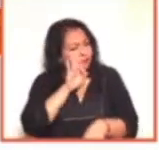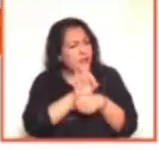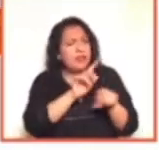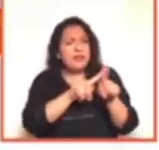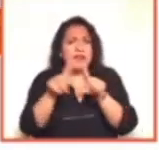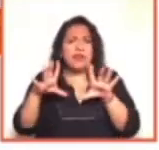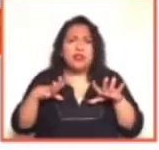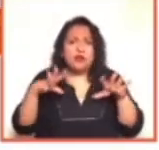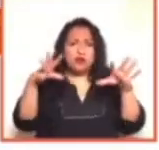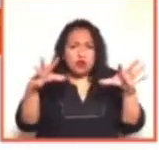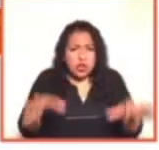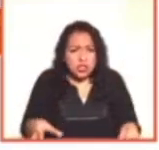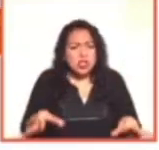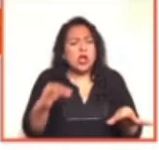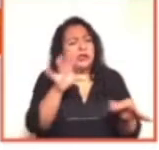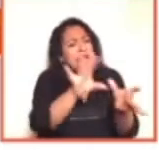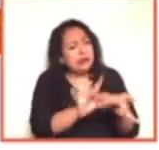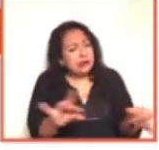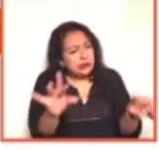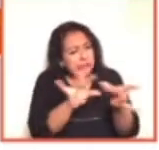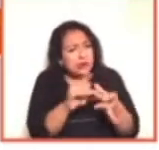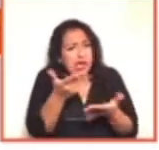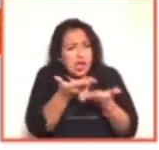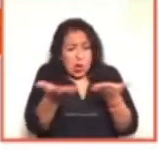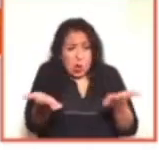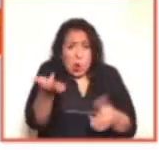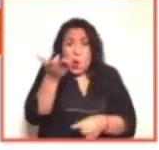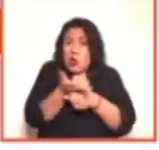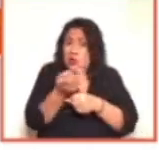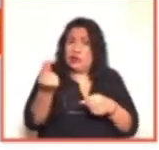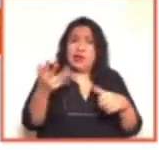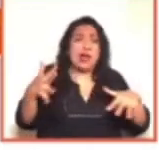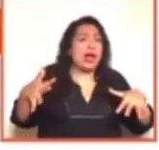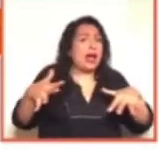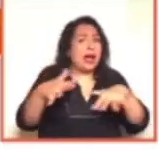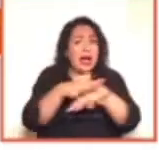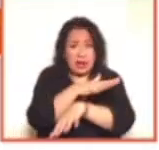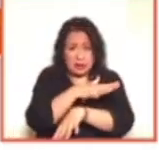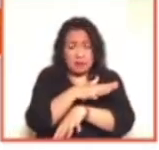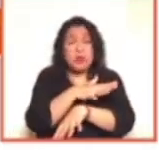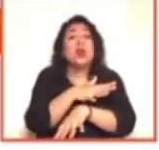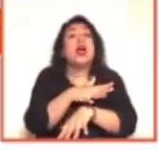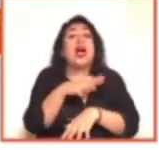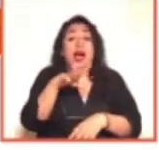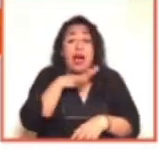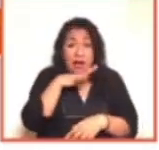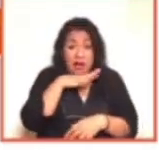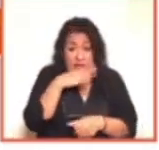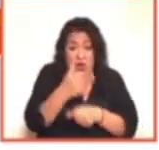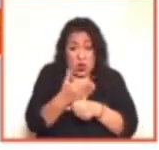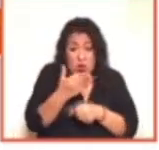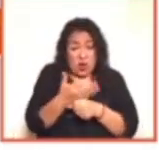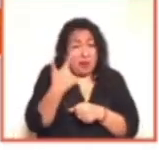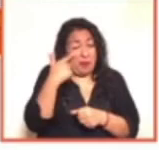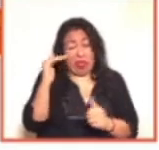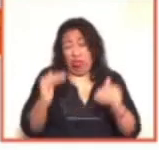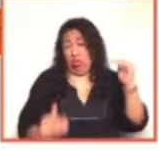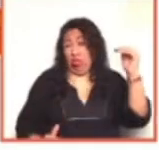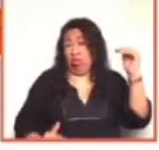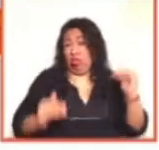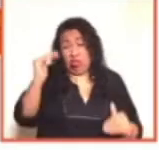different foundations and telling them, you know, now is the time to change. Here's the inequalities that are